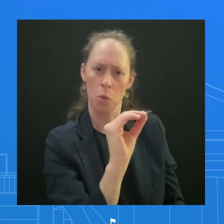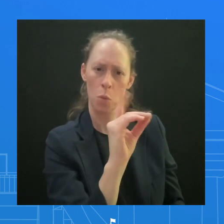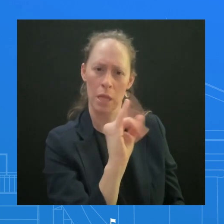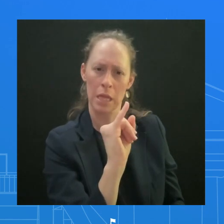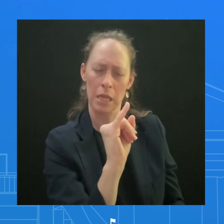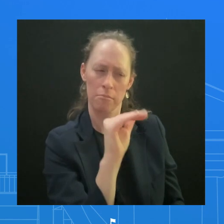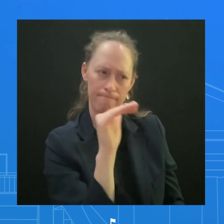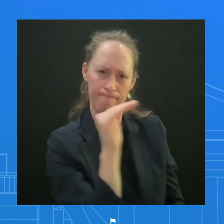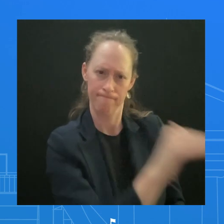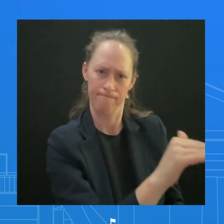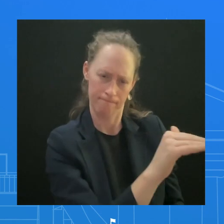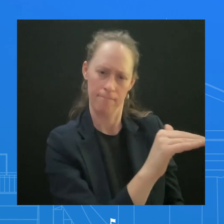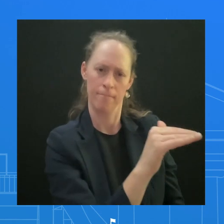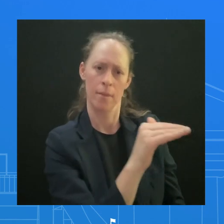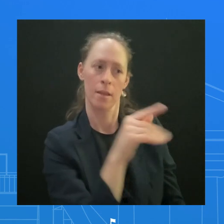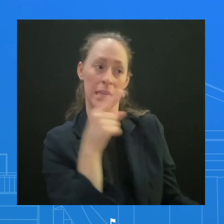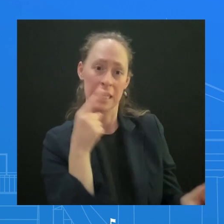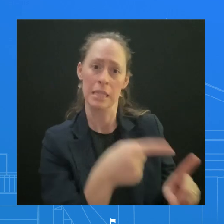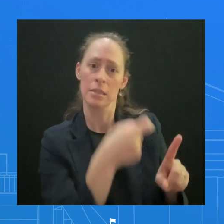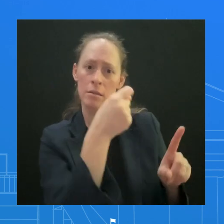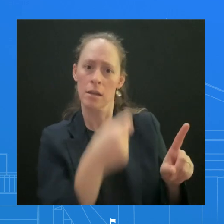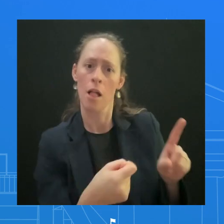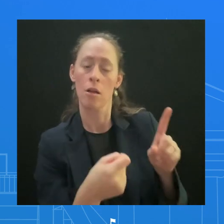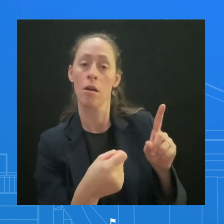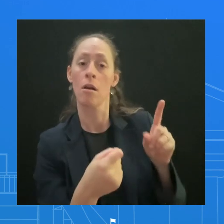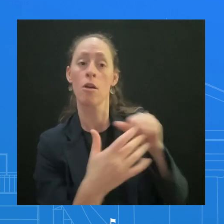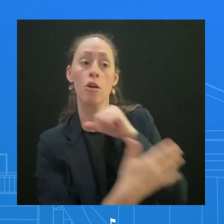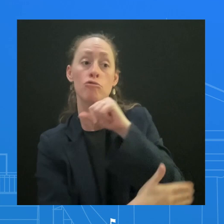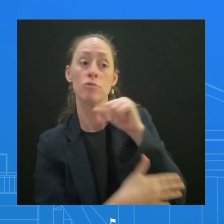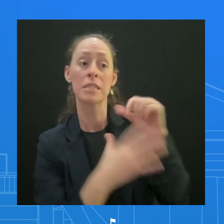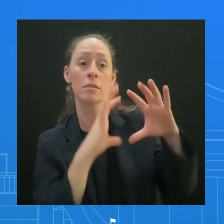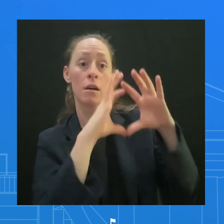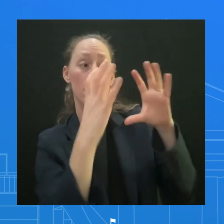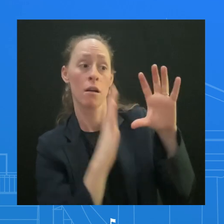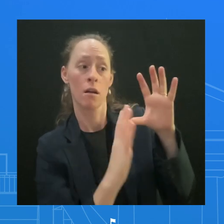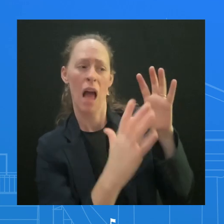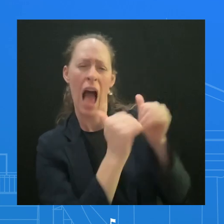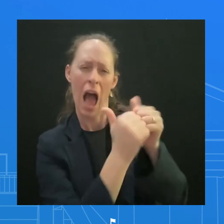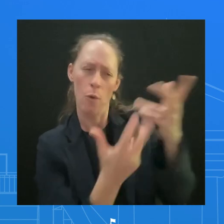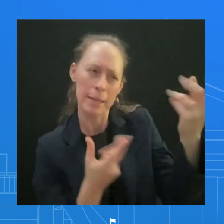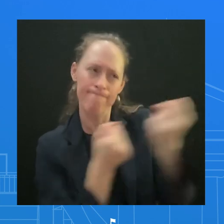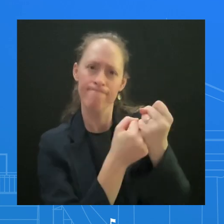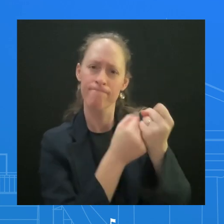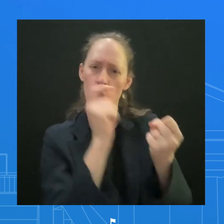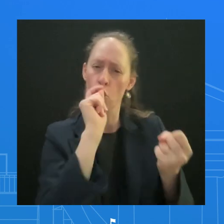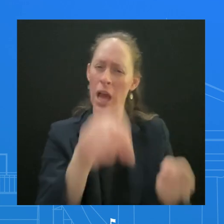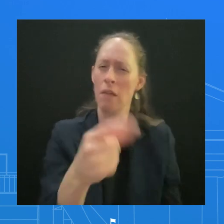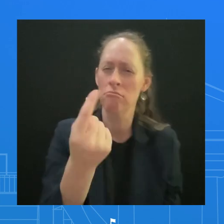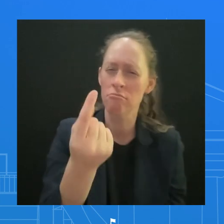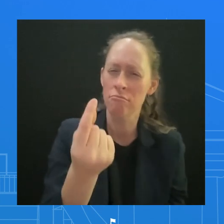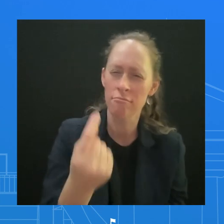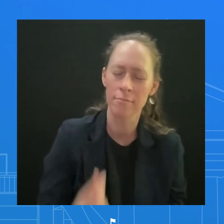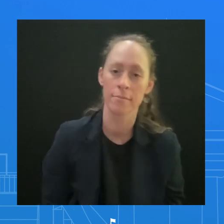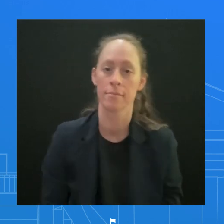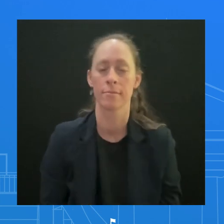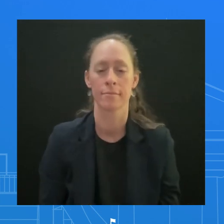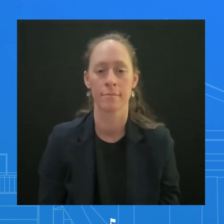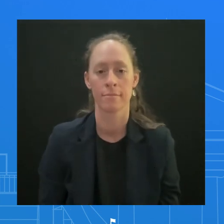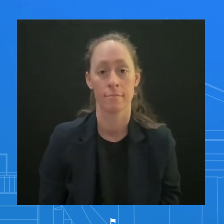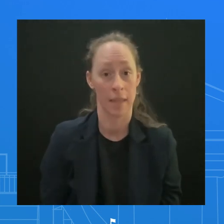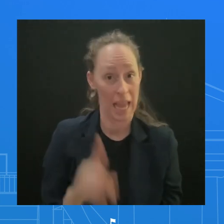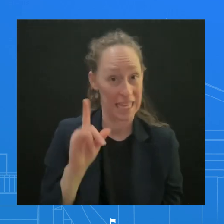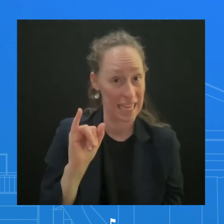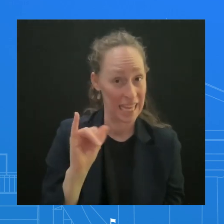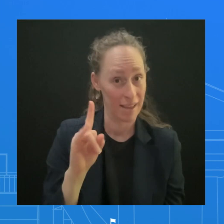for Ukraine? And also on that note, did the president and the prime minister discuss whether President Putin will